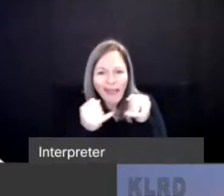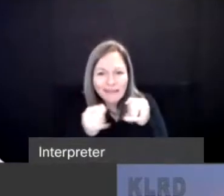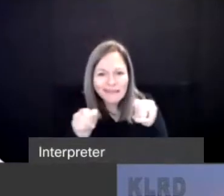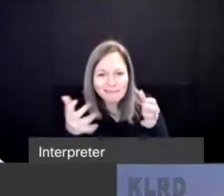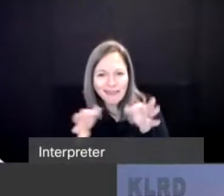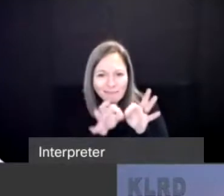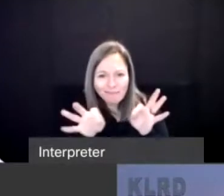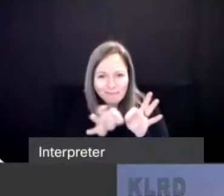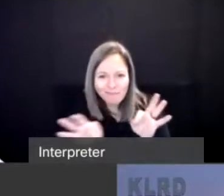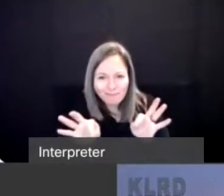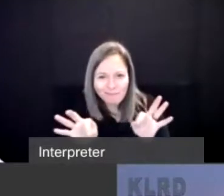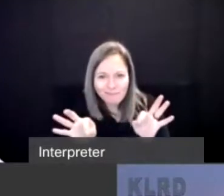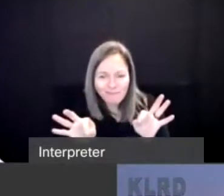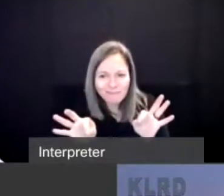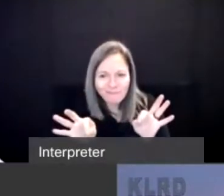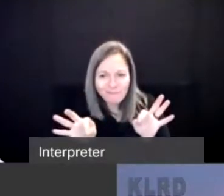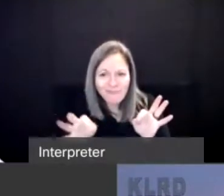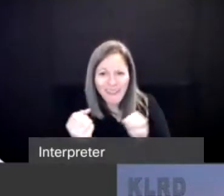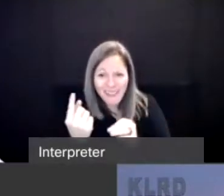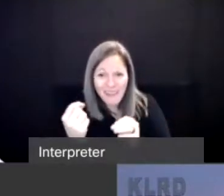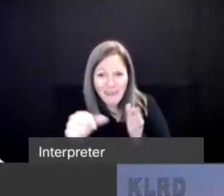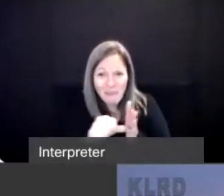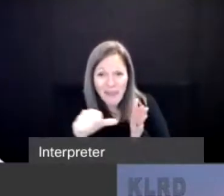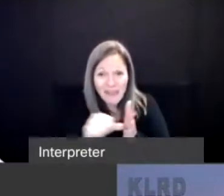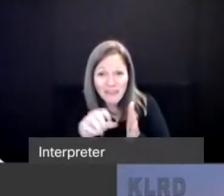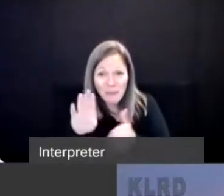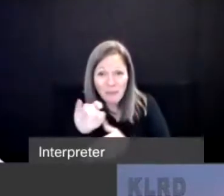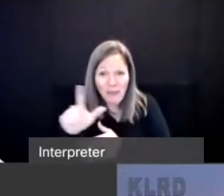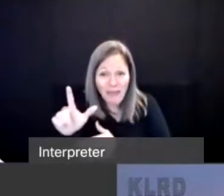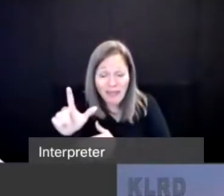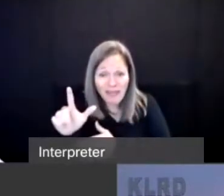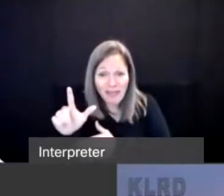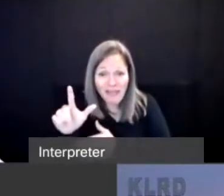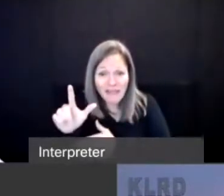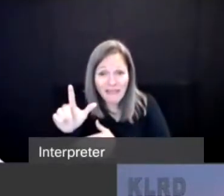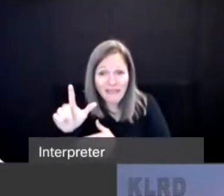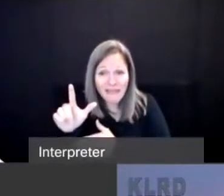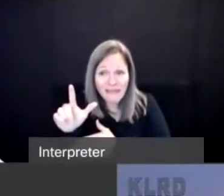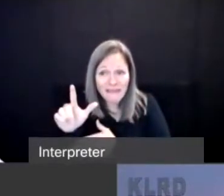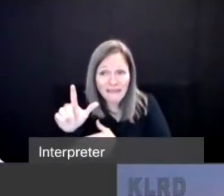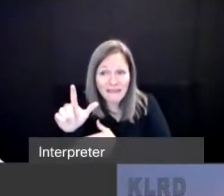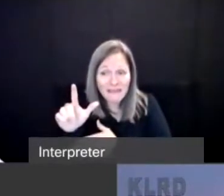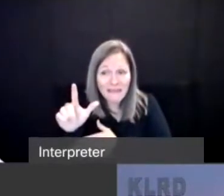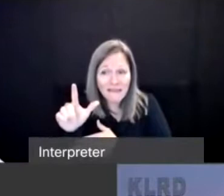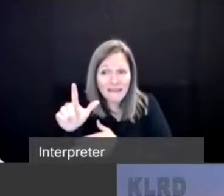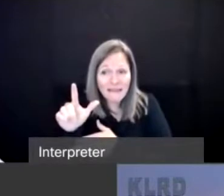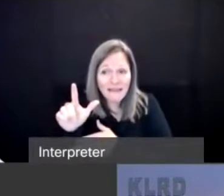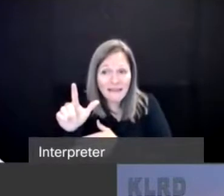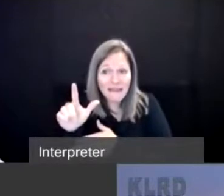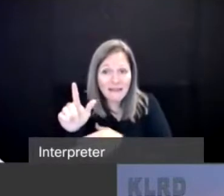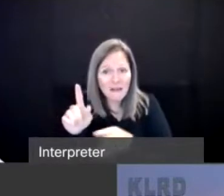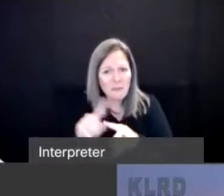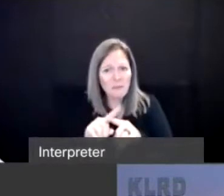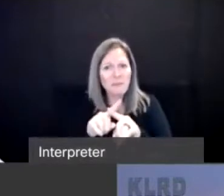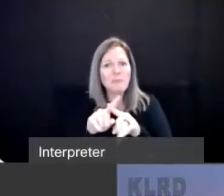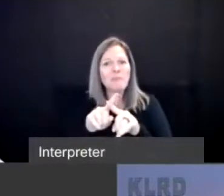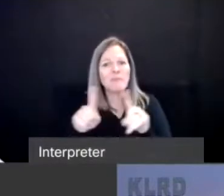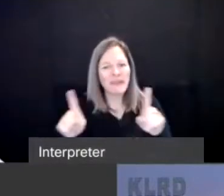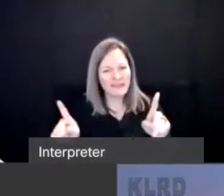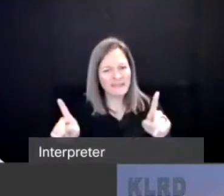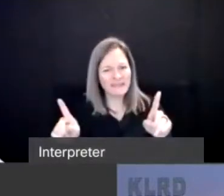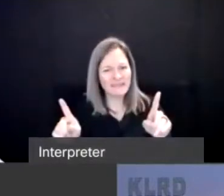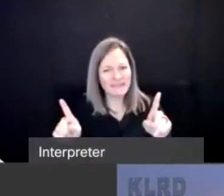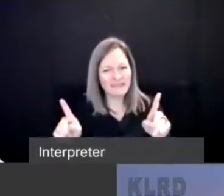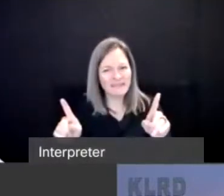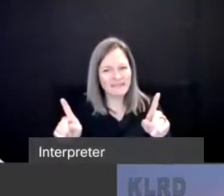in an 11-page bill. But it was not until we had this bill